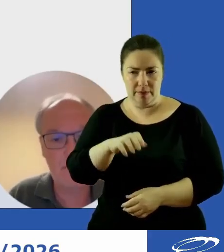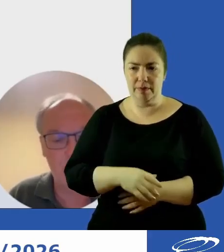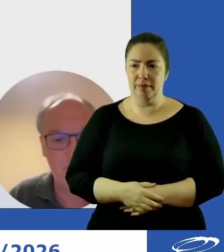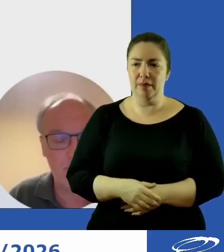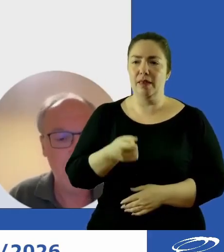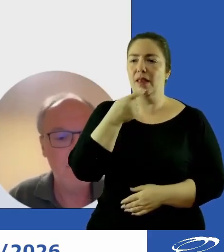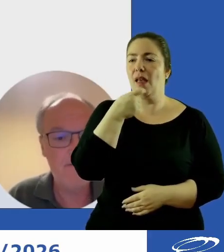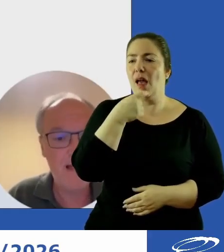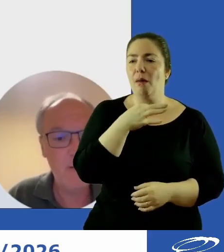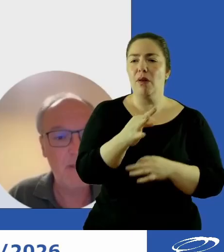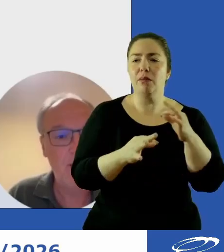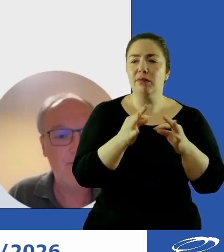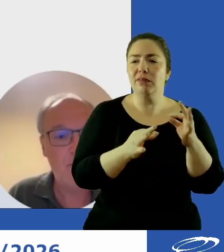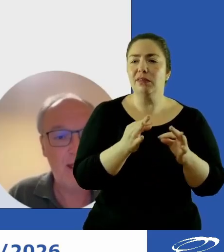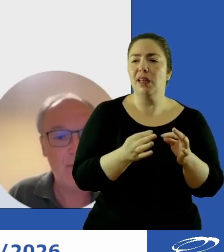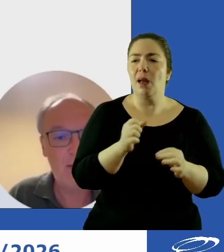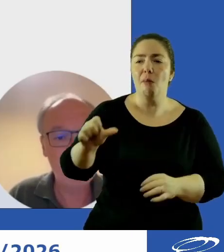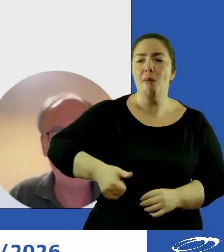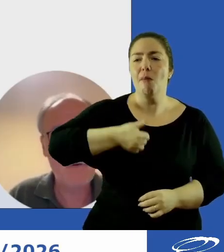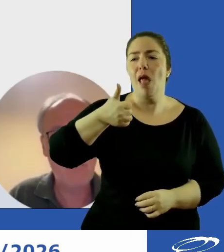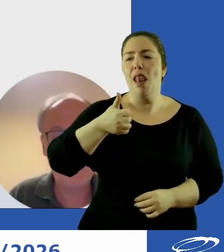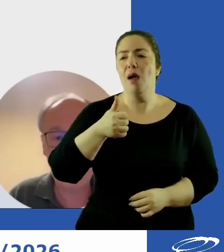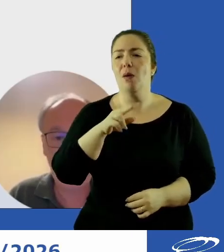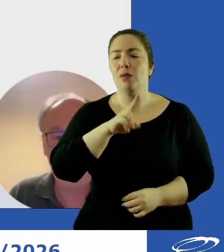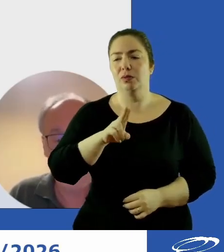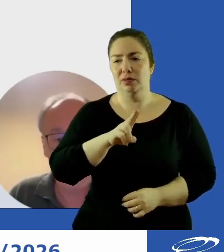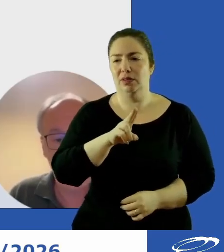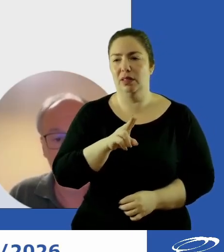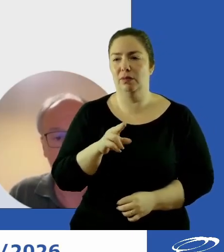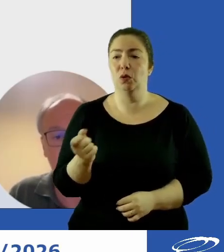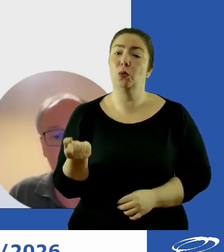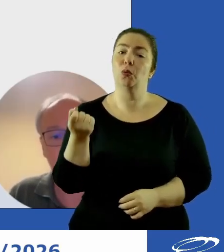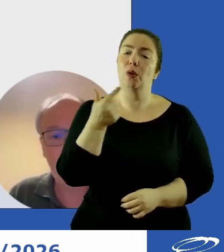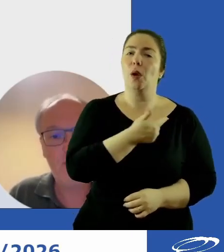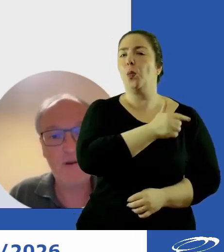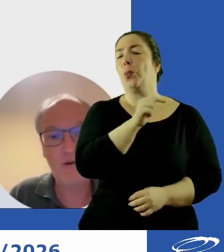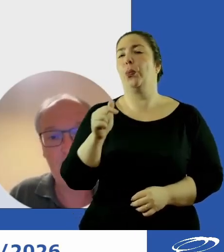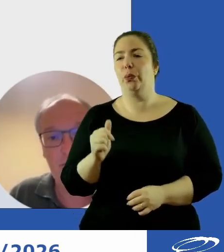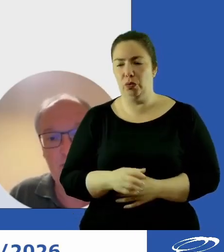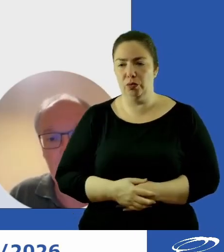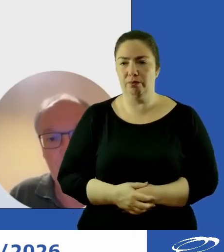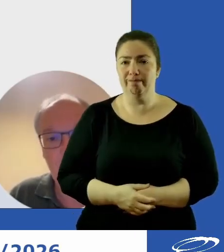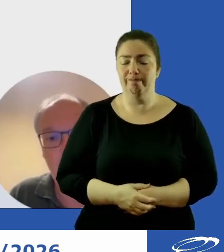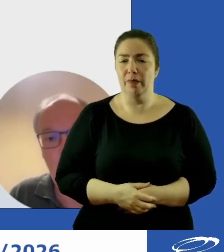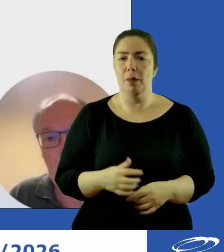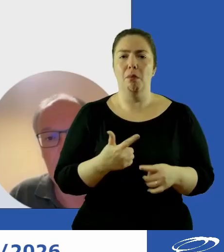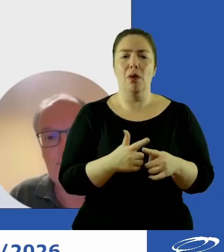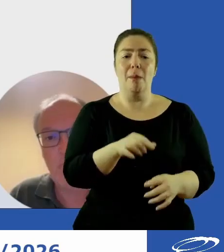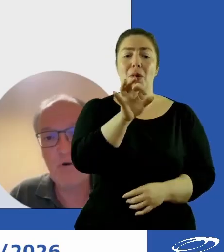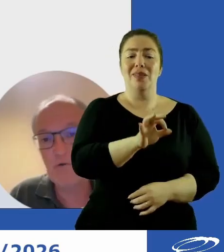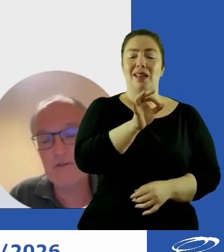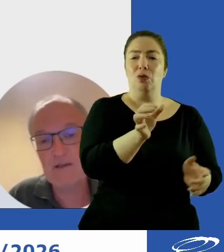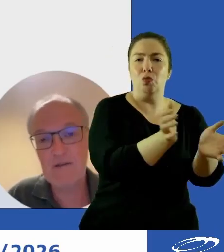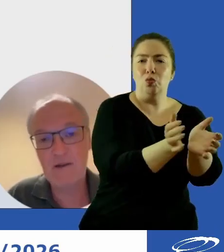was developed for dalbavancin or for vancomycin at a different concentrations, 1, 4,